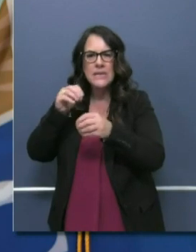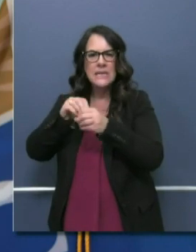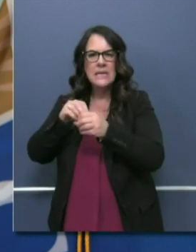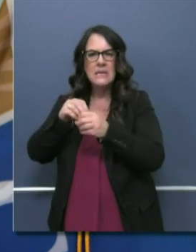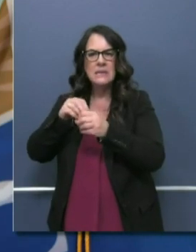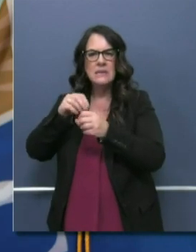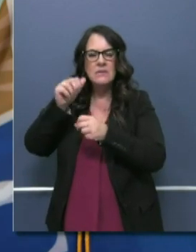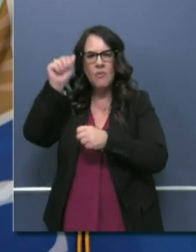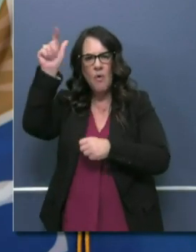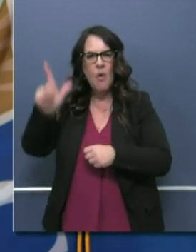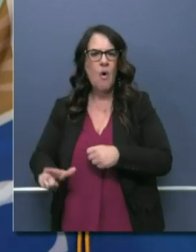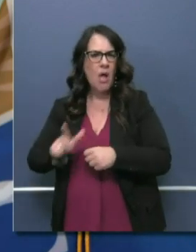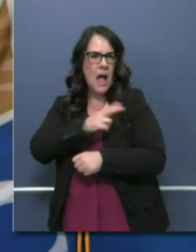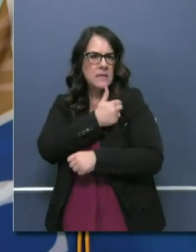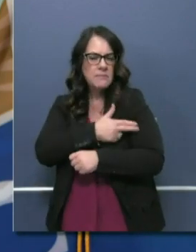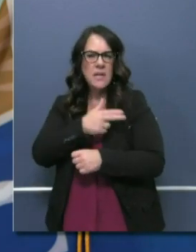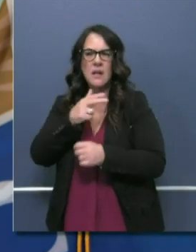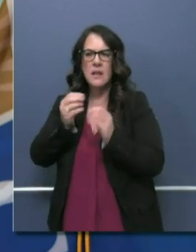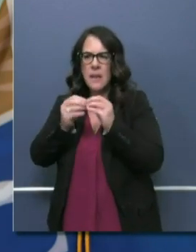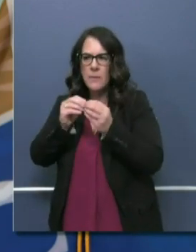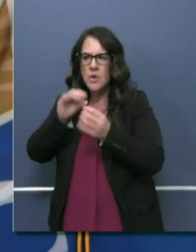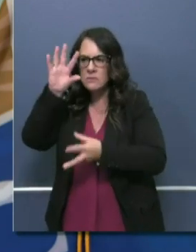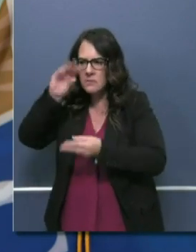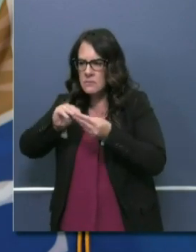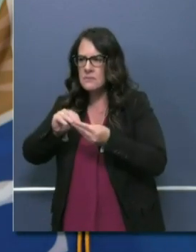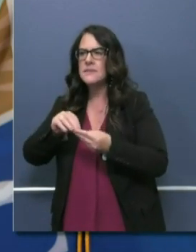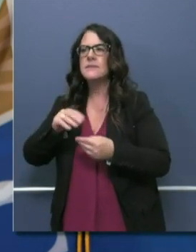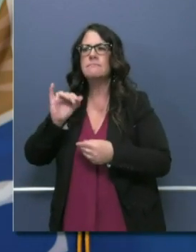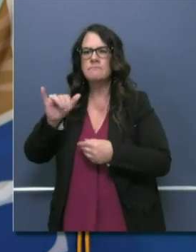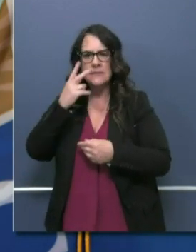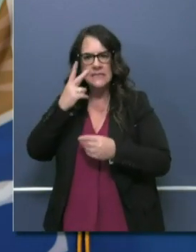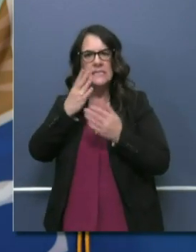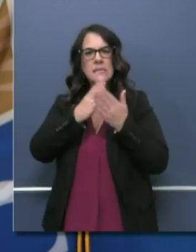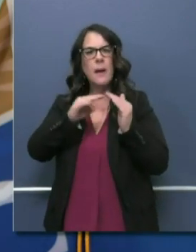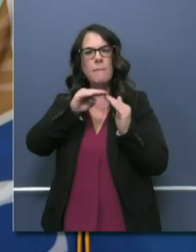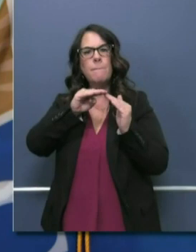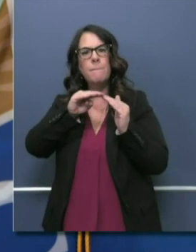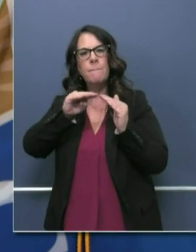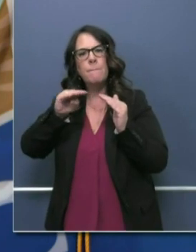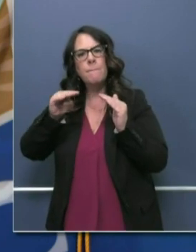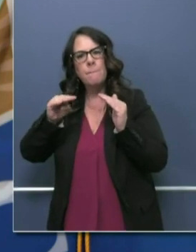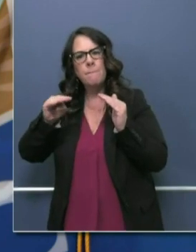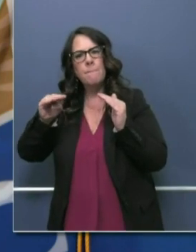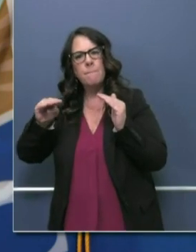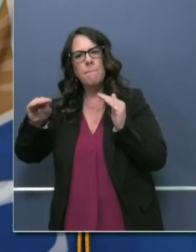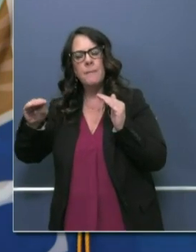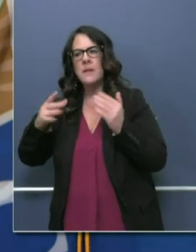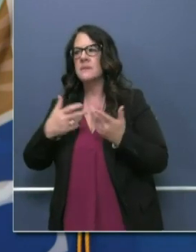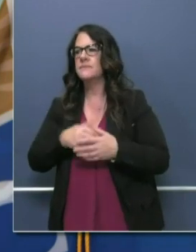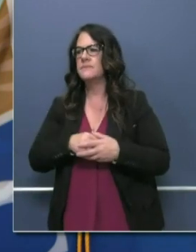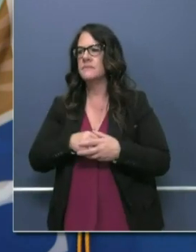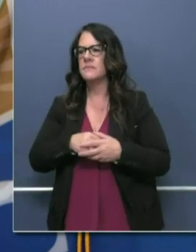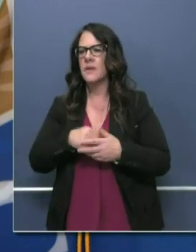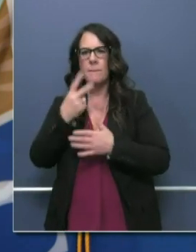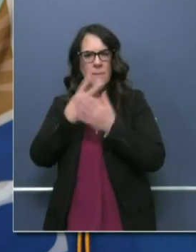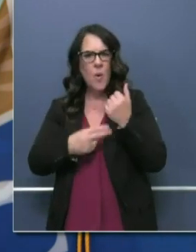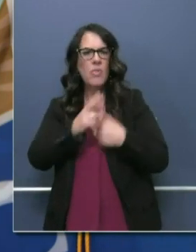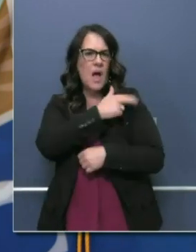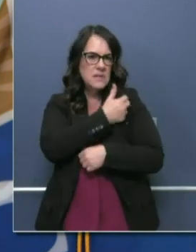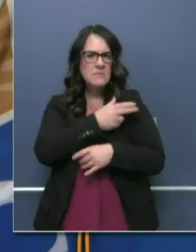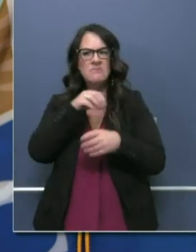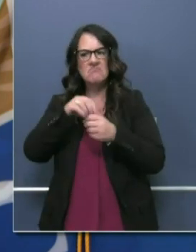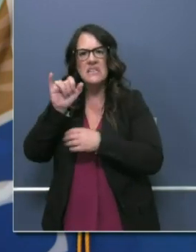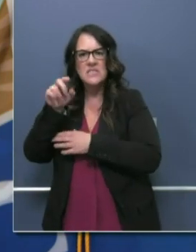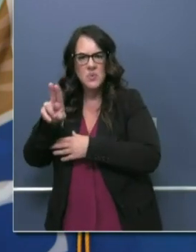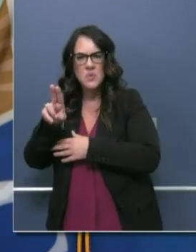ICUs as well, including those people under investigation. Remember those PUIs we saw in both the ICUs and hospitalization,